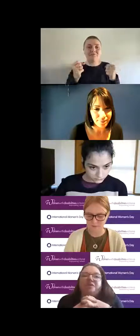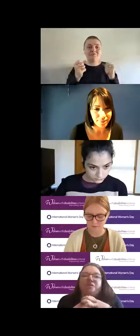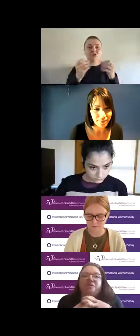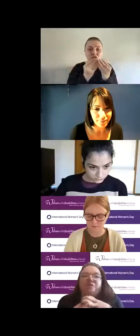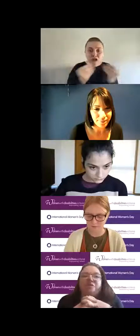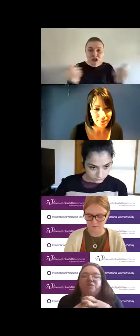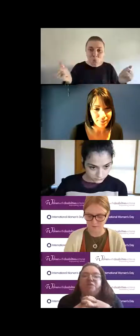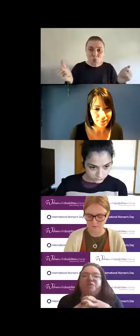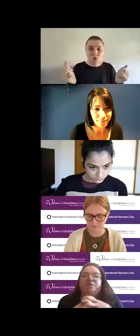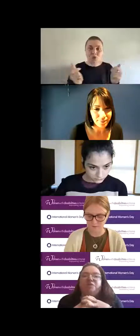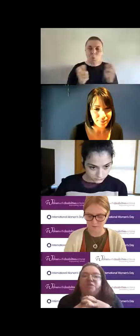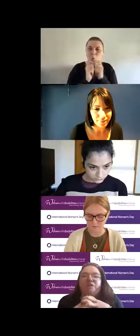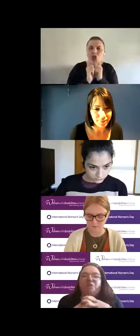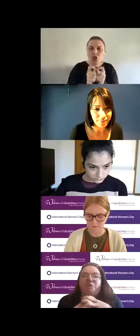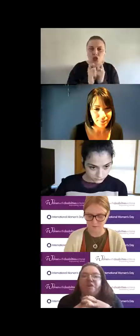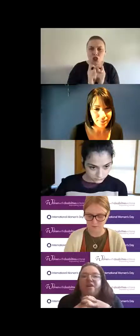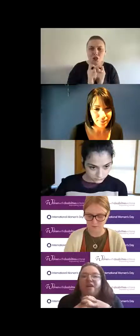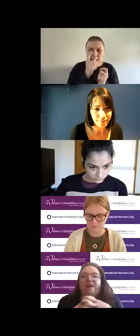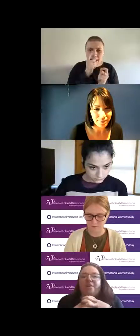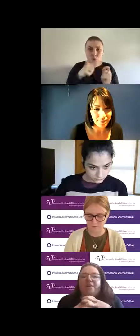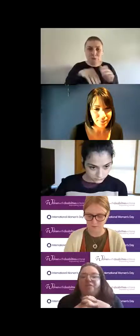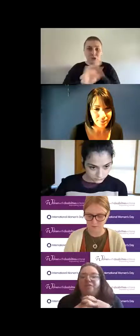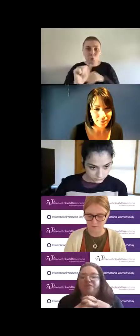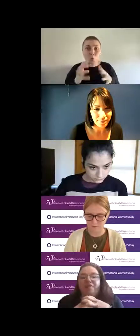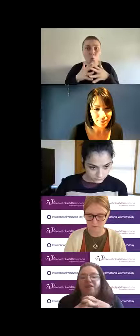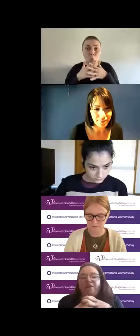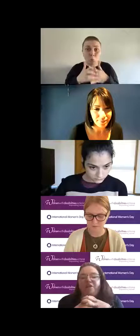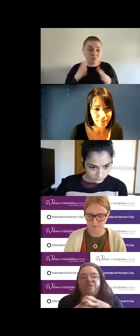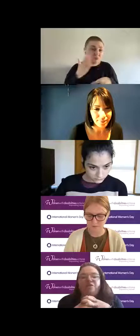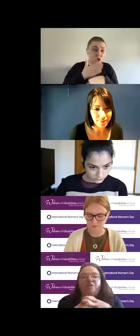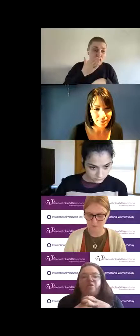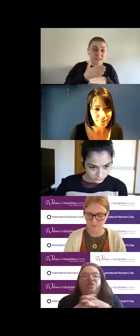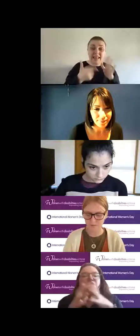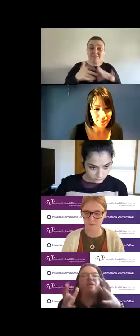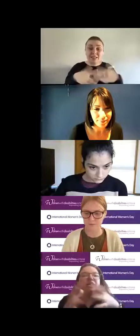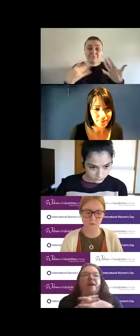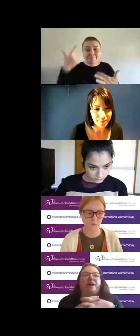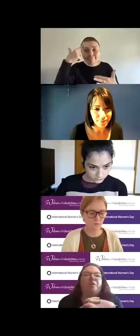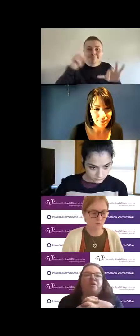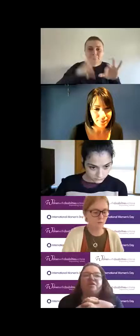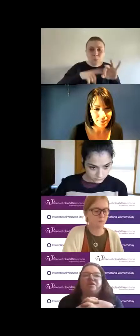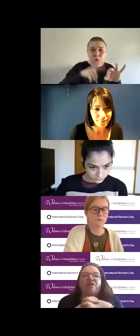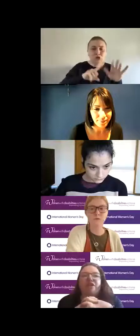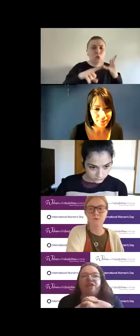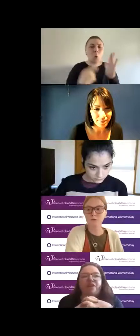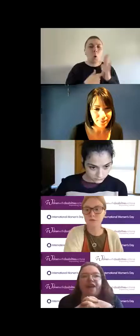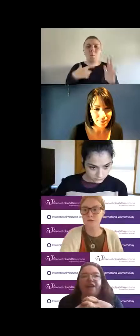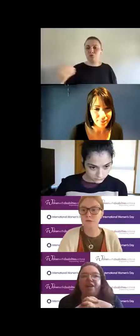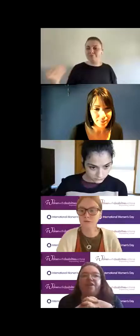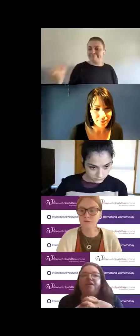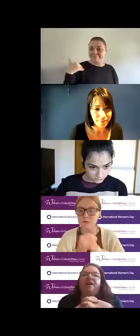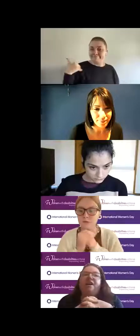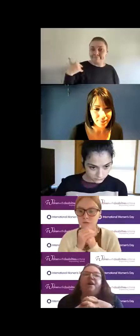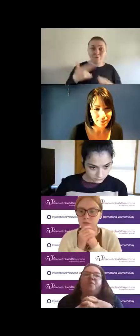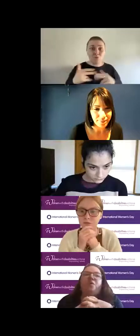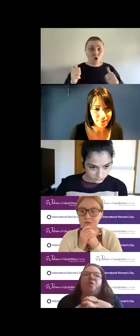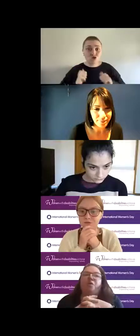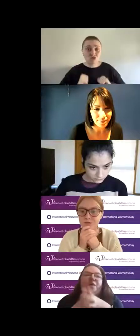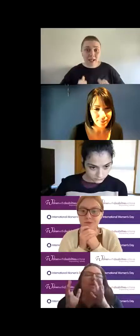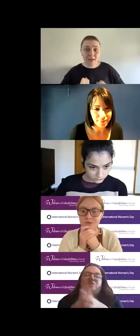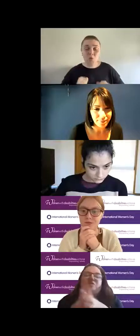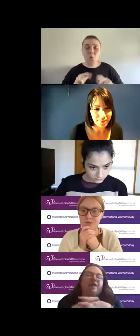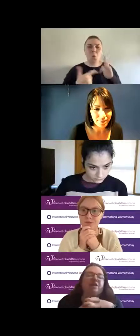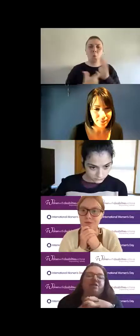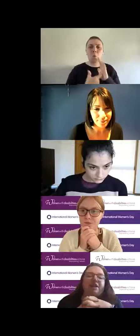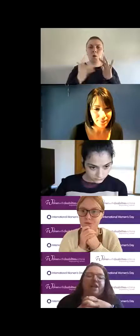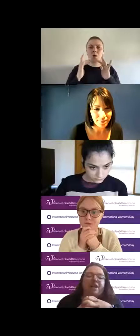resources useful to use within your work. If you do have any questions or you do want to approach us for any training or